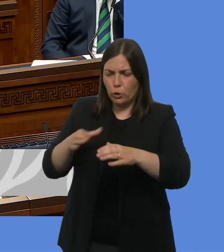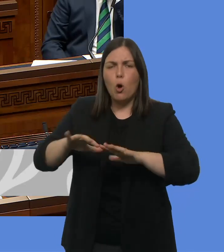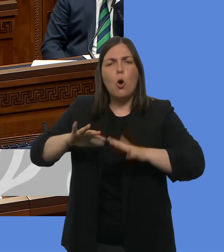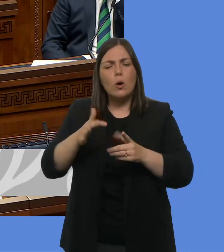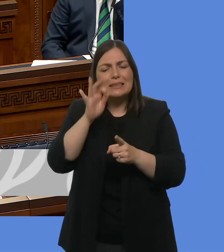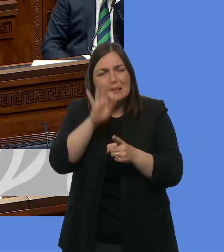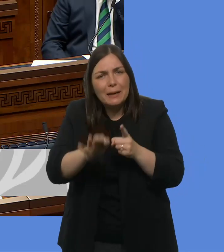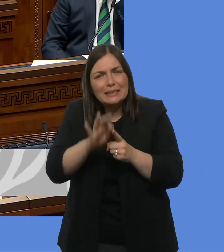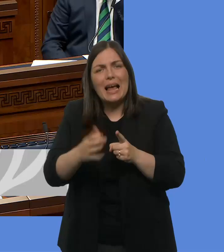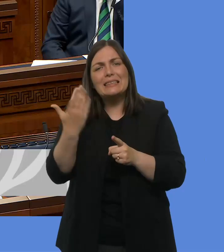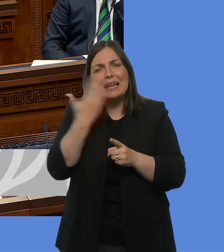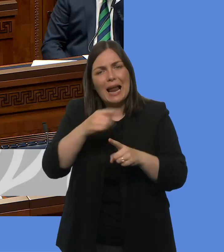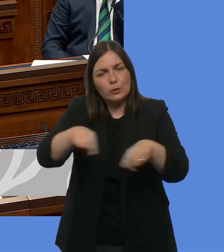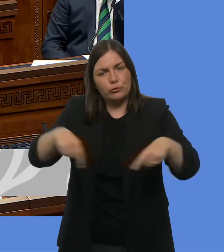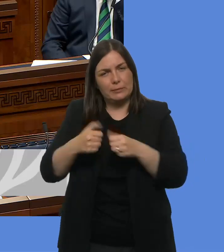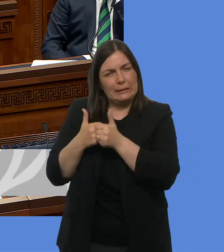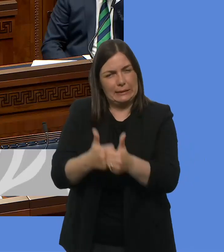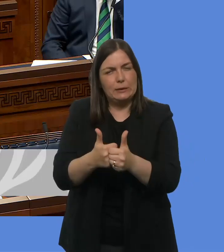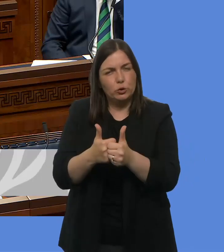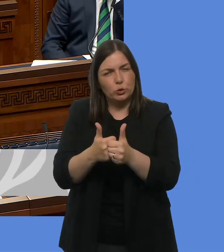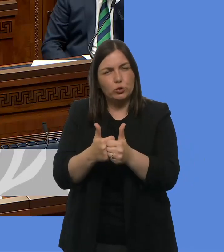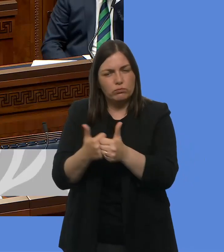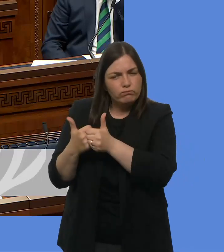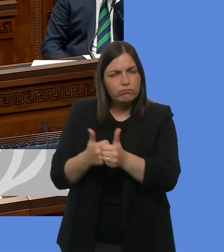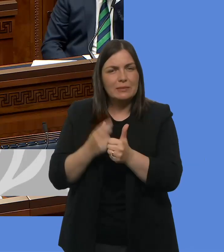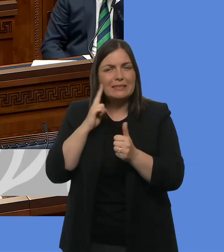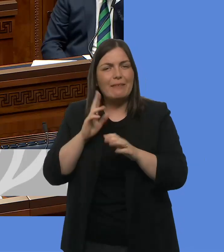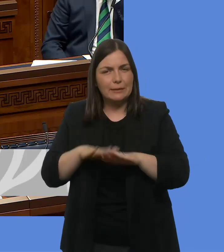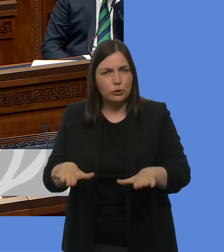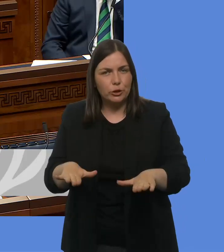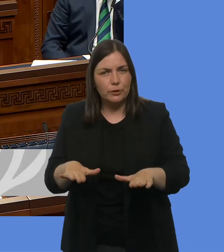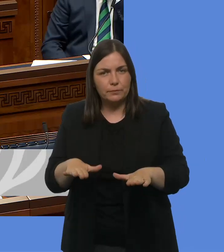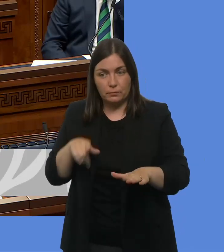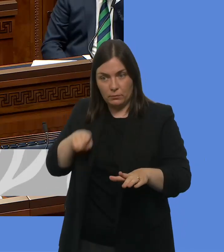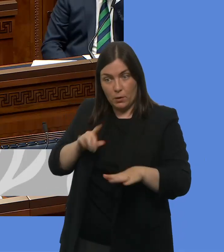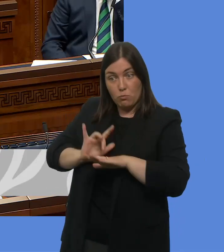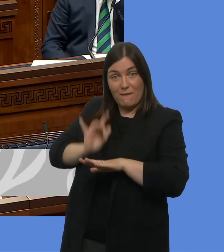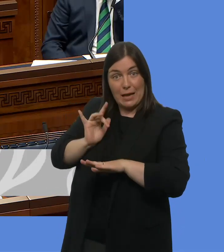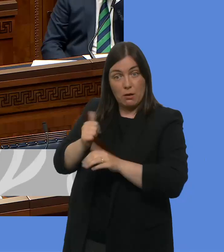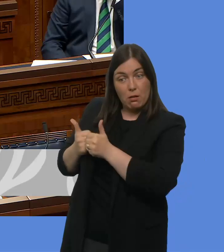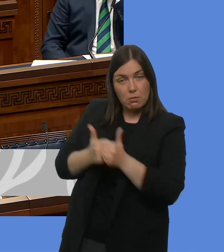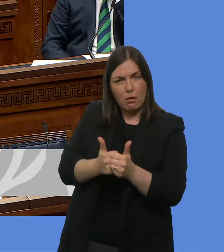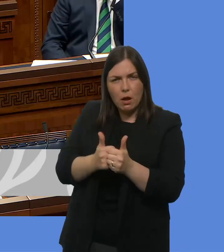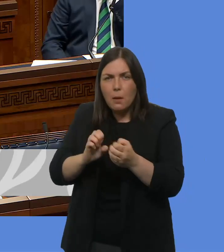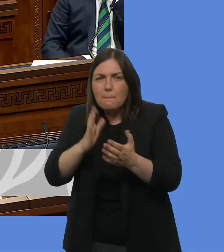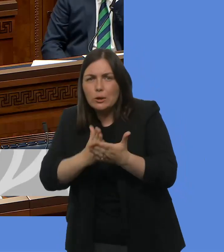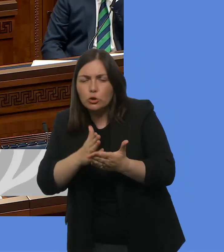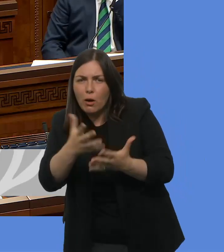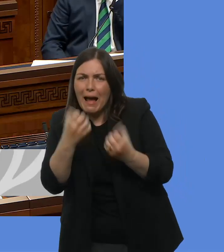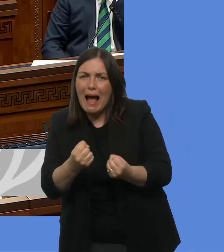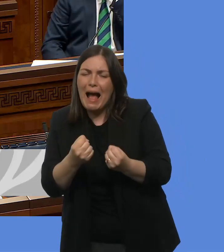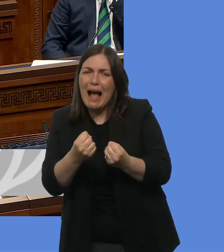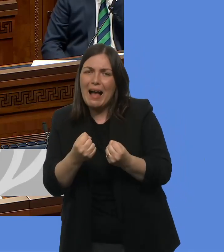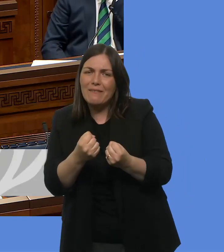further support deaf children. These professionals could ensure that assistive technology is properly utilised in classrooms, thereby